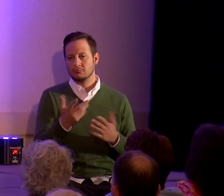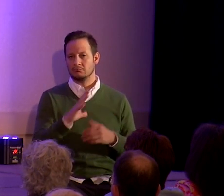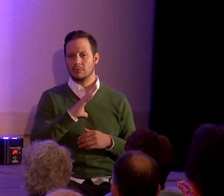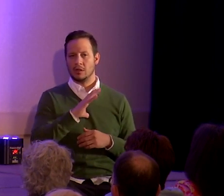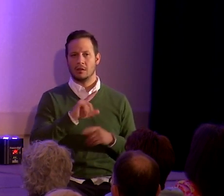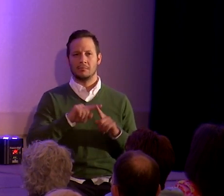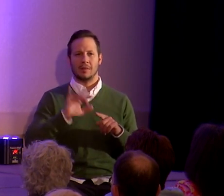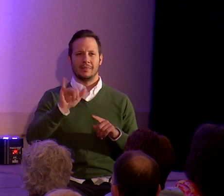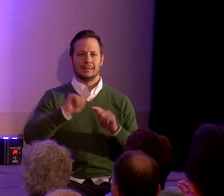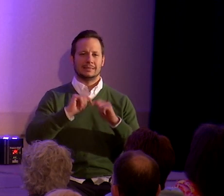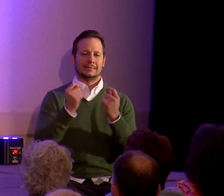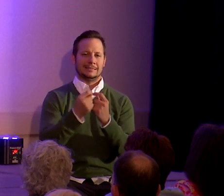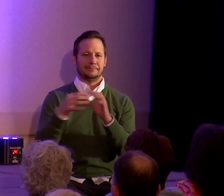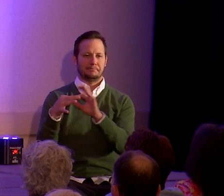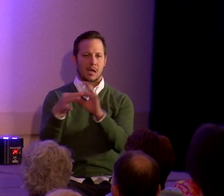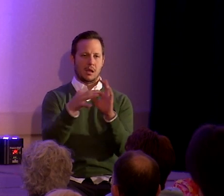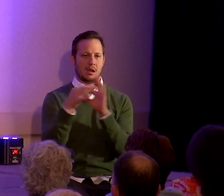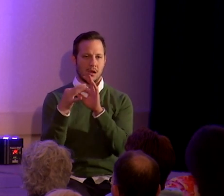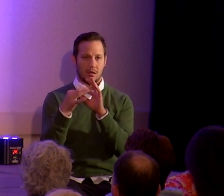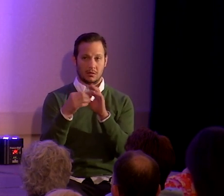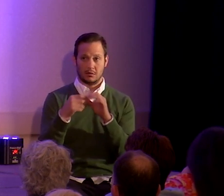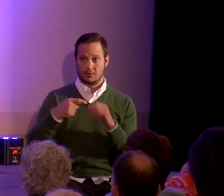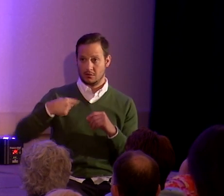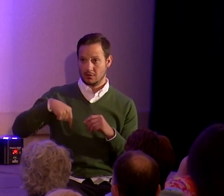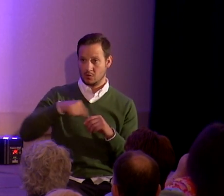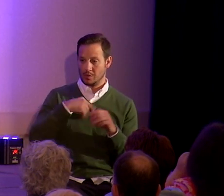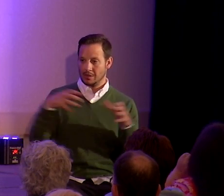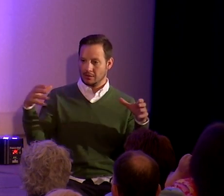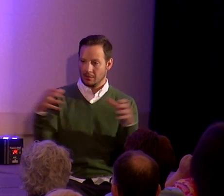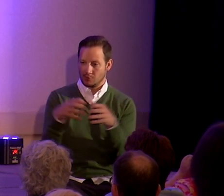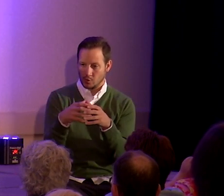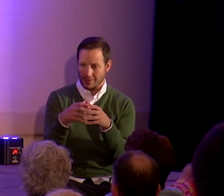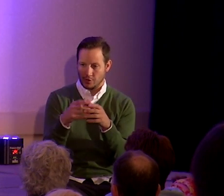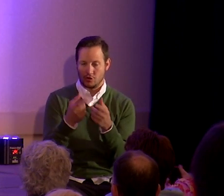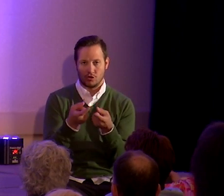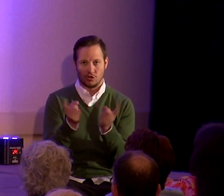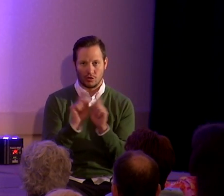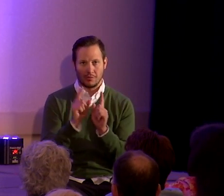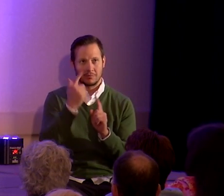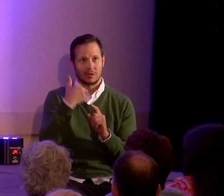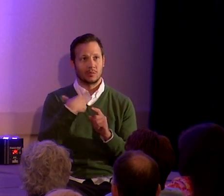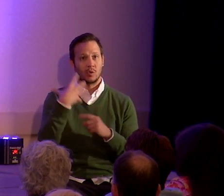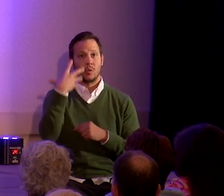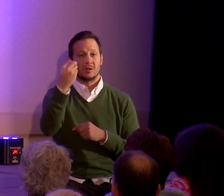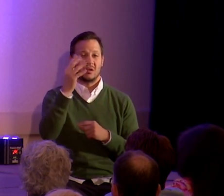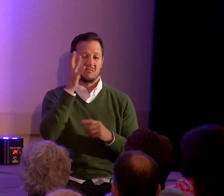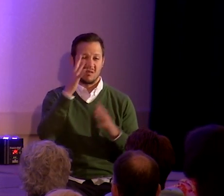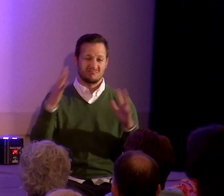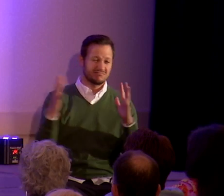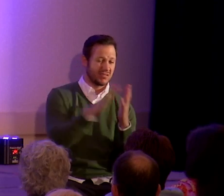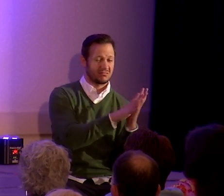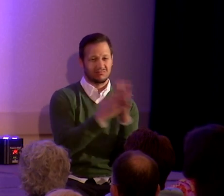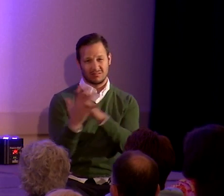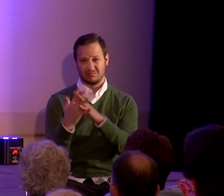team bonding circumstance. Fact that everyone is coming together because we're about to go out and run into other people at very high rates of speed.